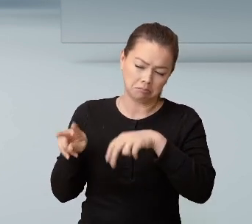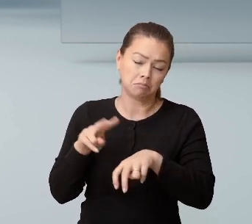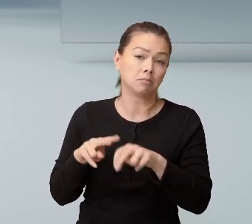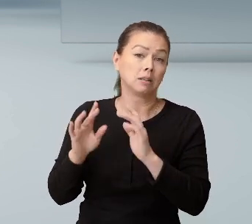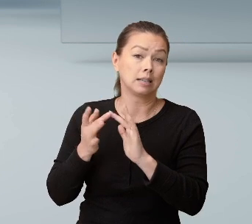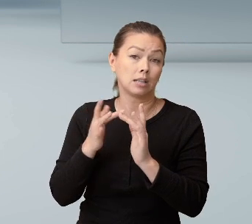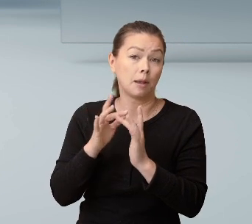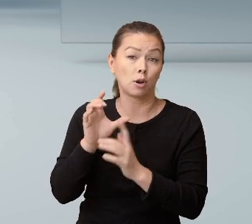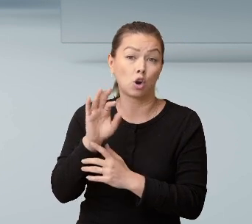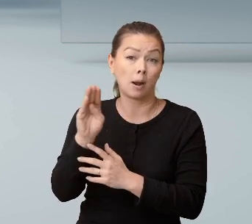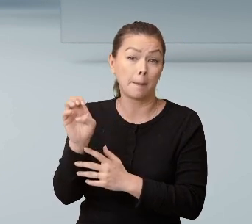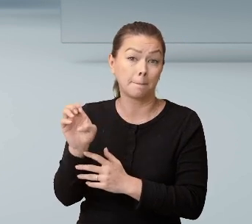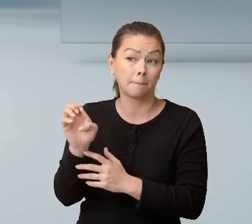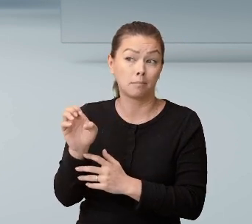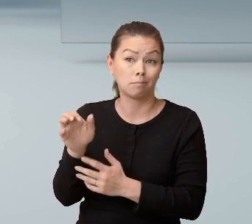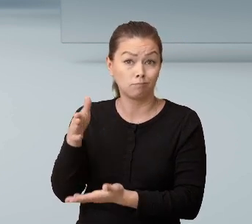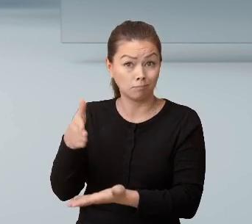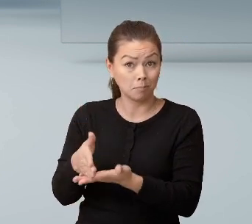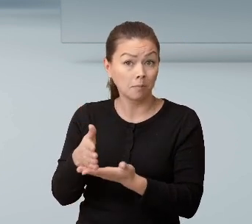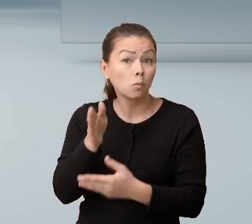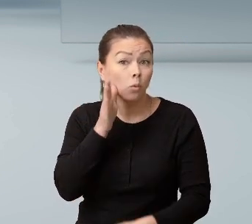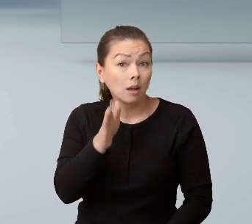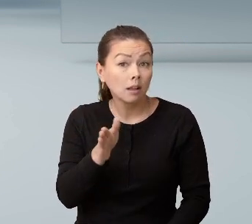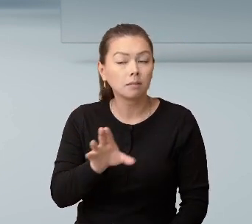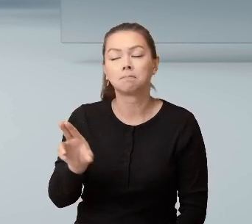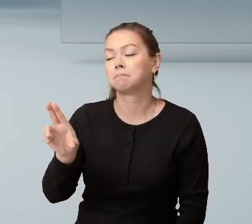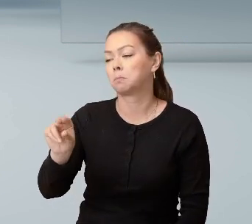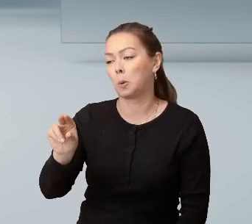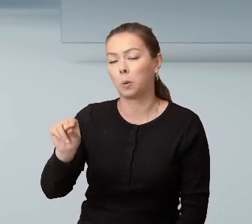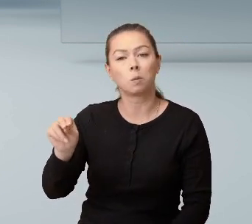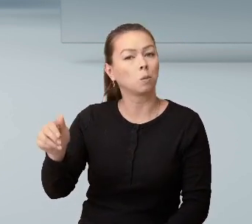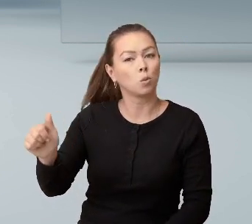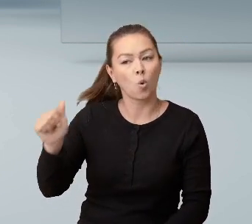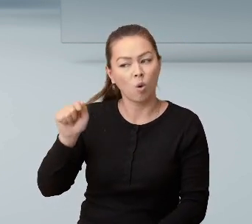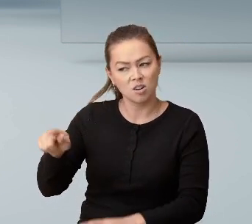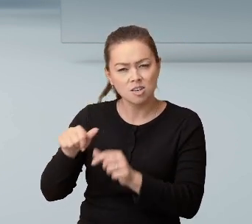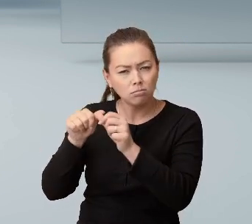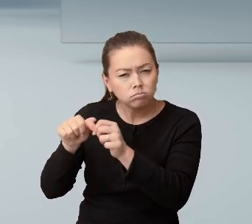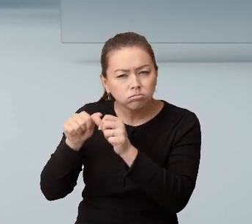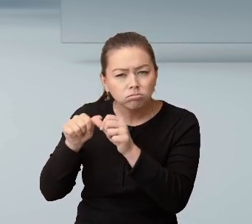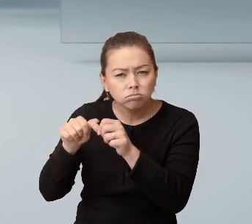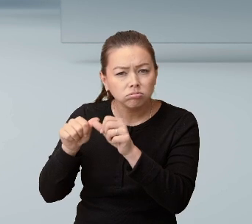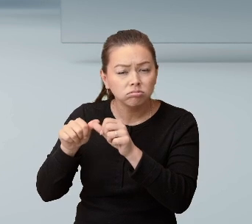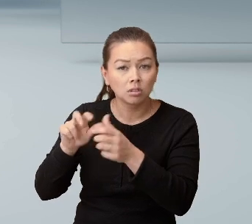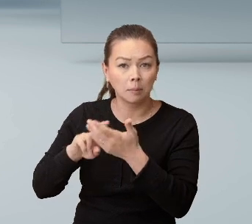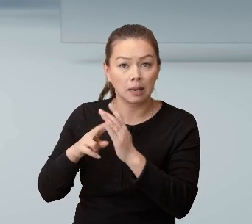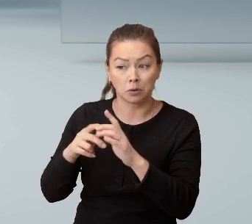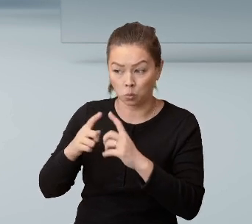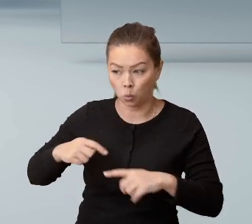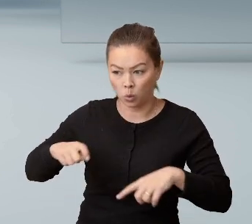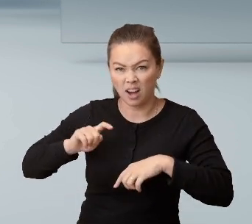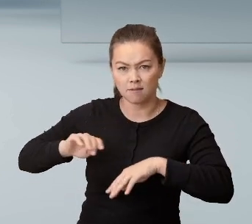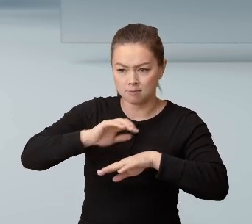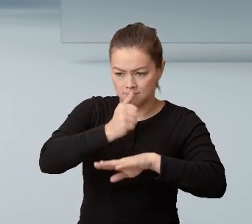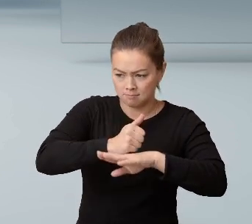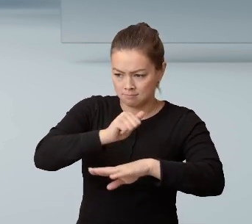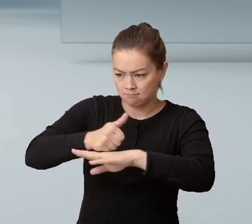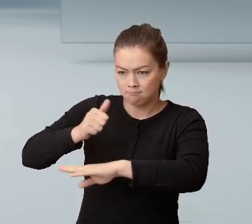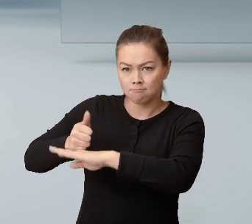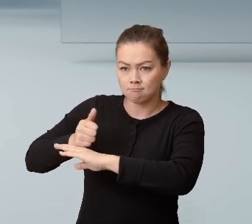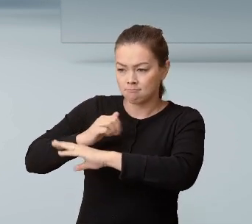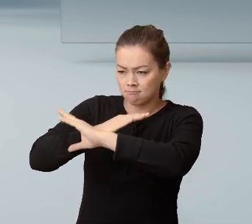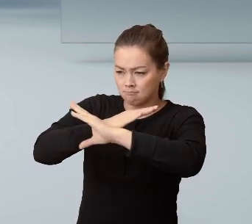that cybercrime is not going to stop, and we still need to put up our defense pillars to be able to overcome